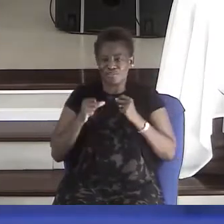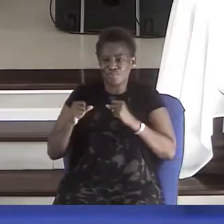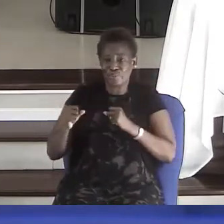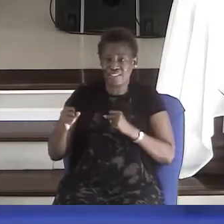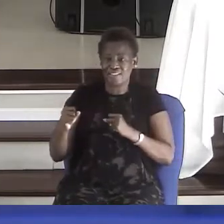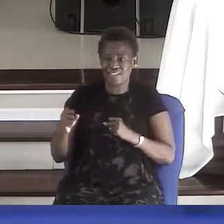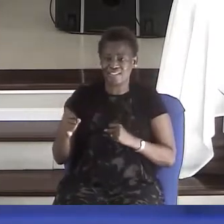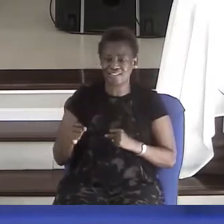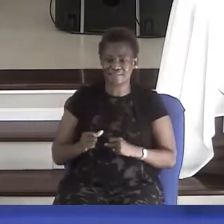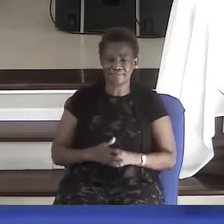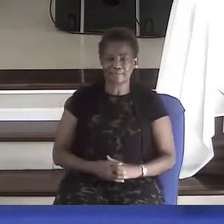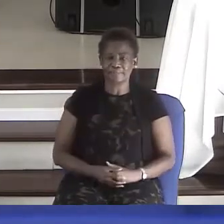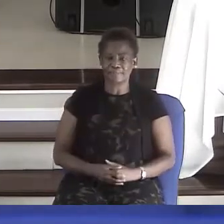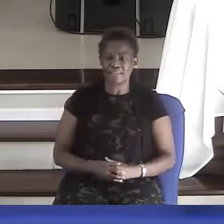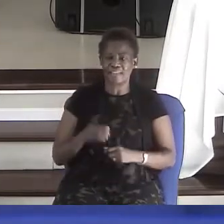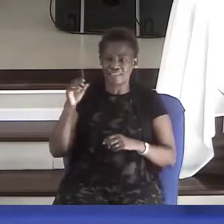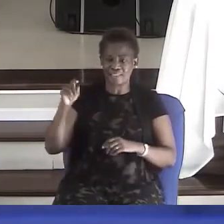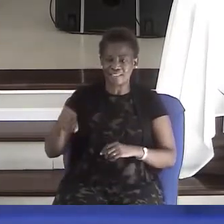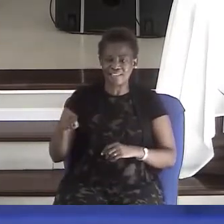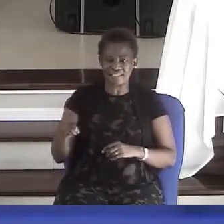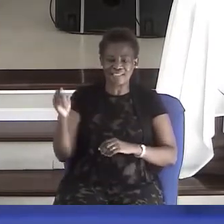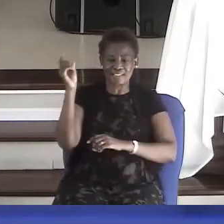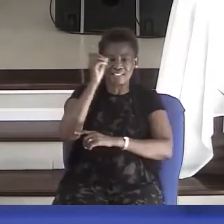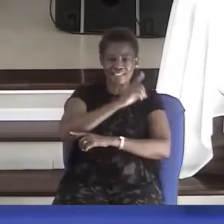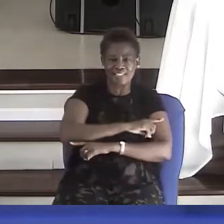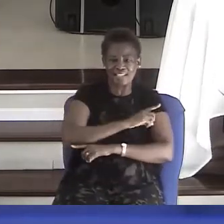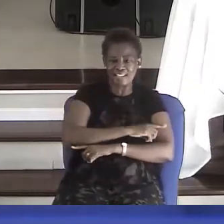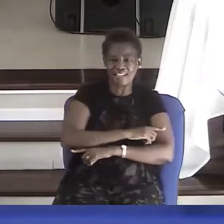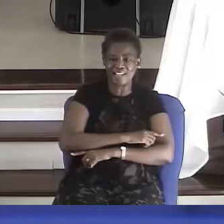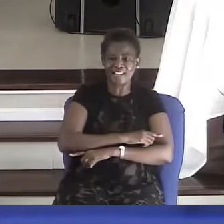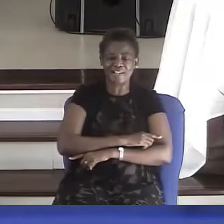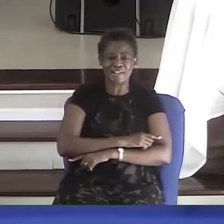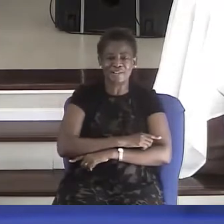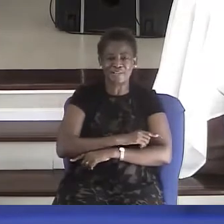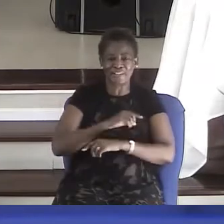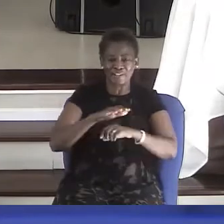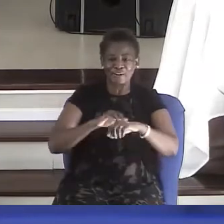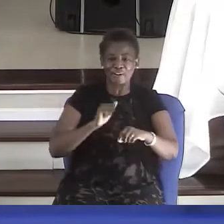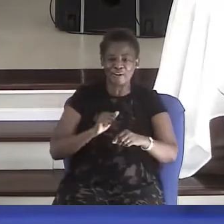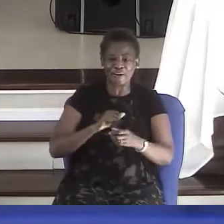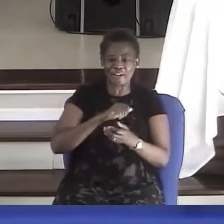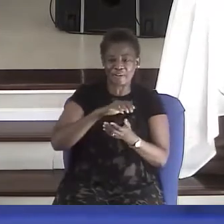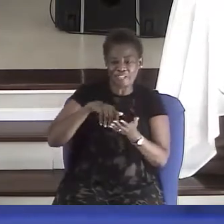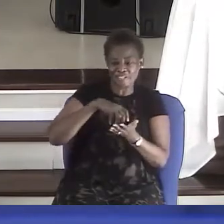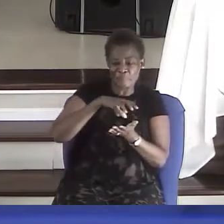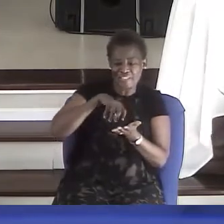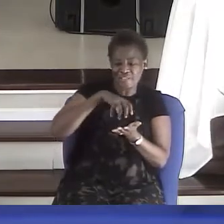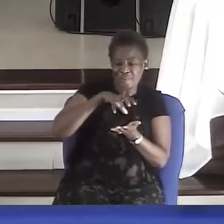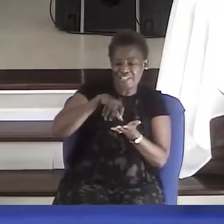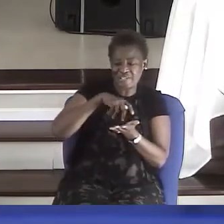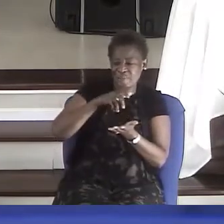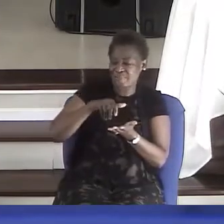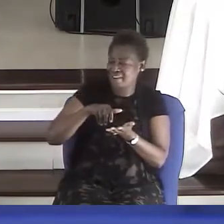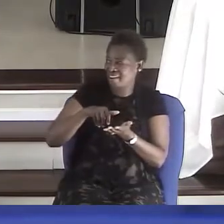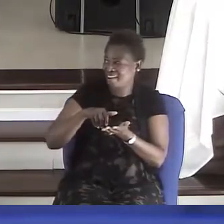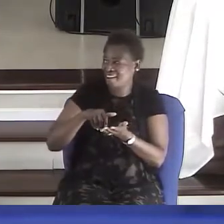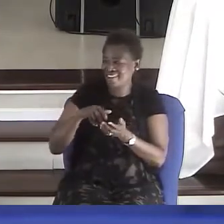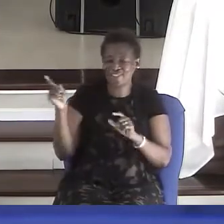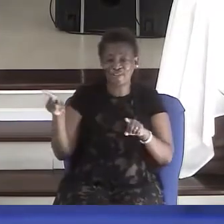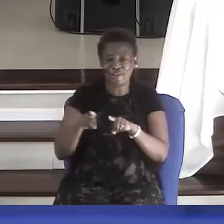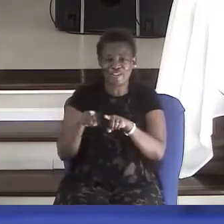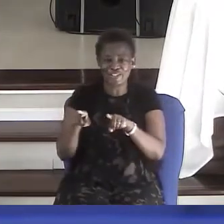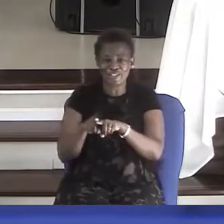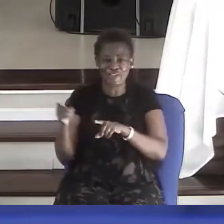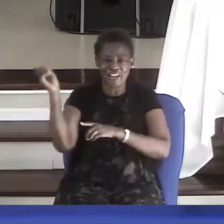This is a day, we call it a day of mix-up. But it's also a day of walking close